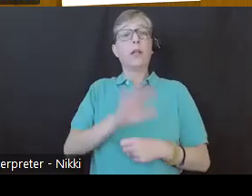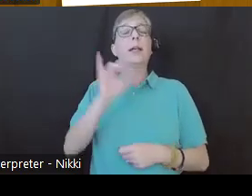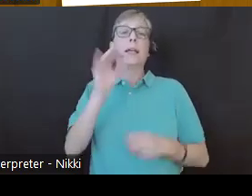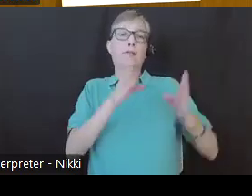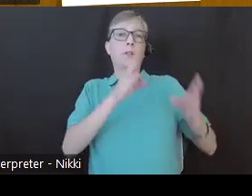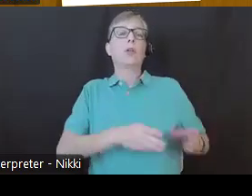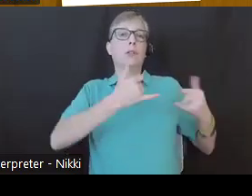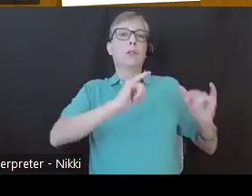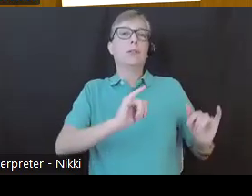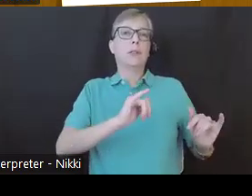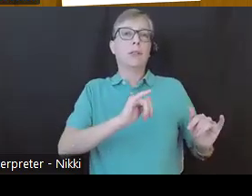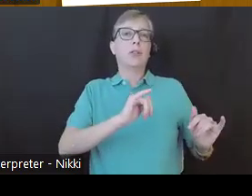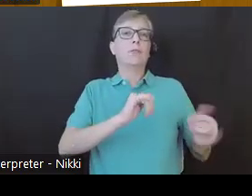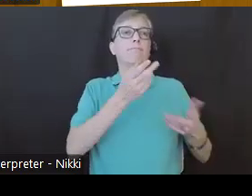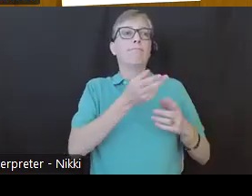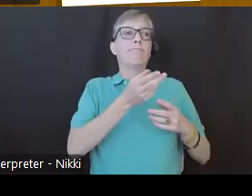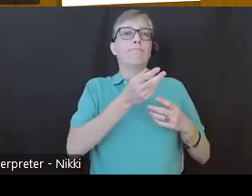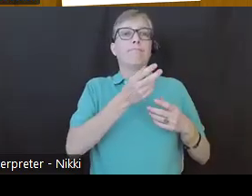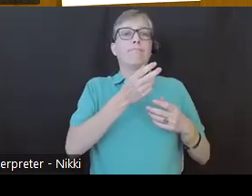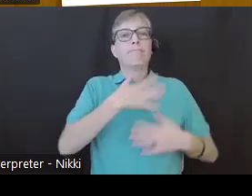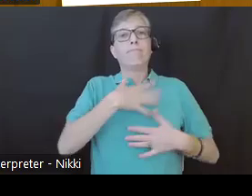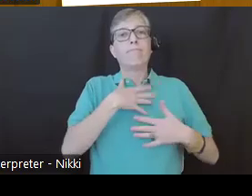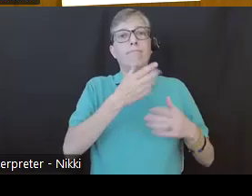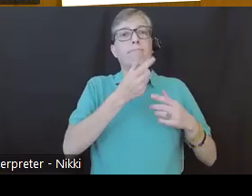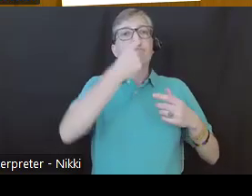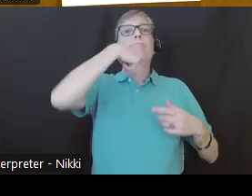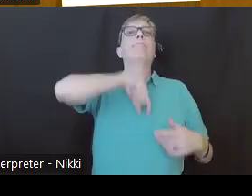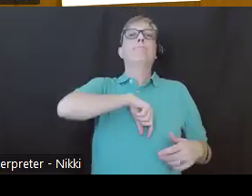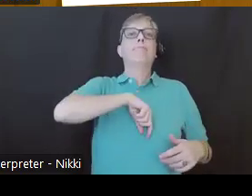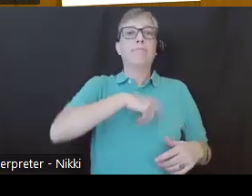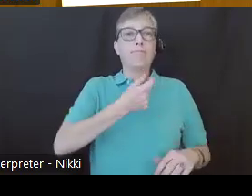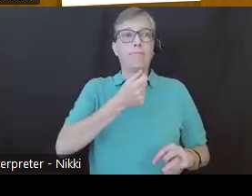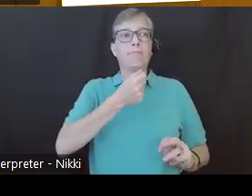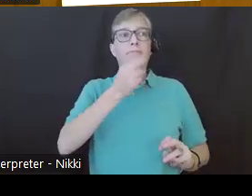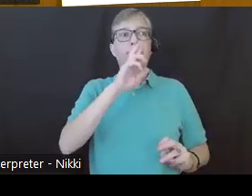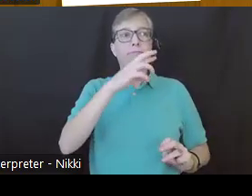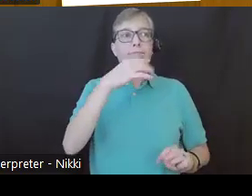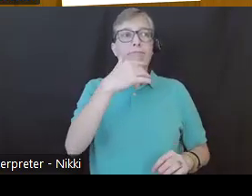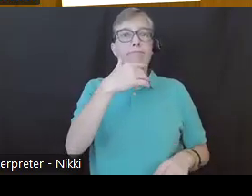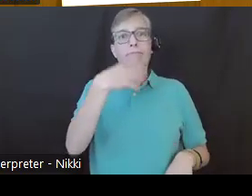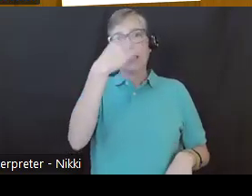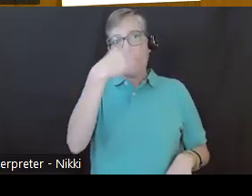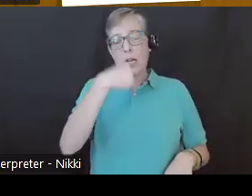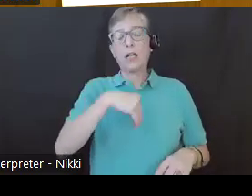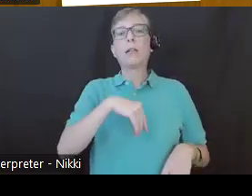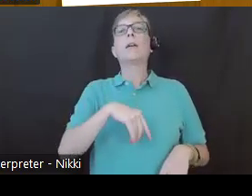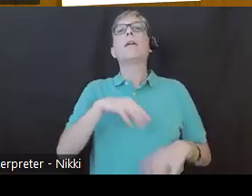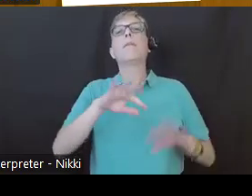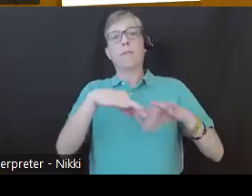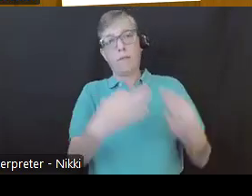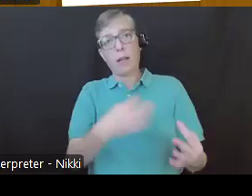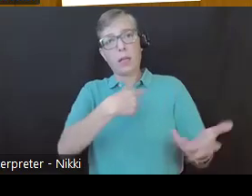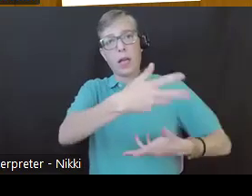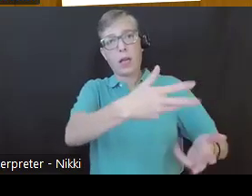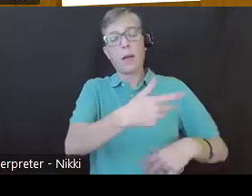sedated, is to work with the family that's there. Our burn center is unique in that our catchment area is the 4